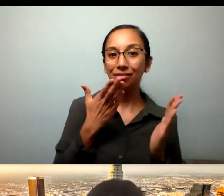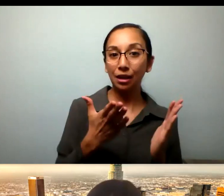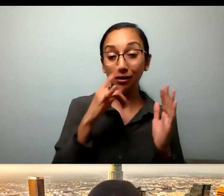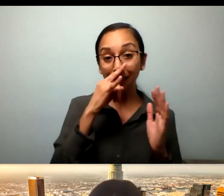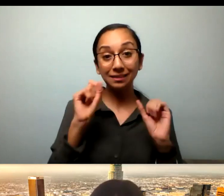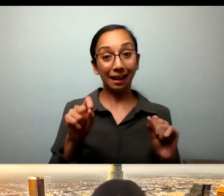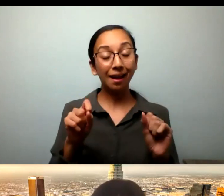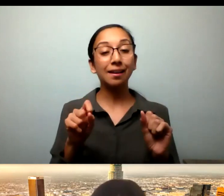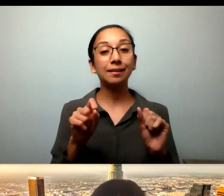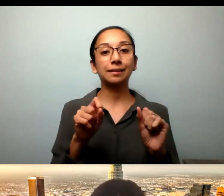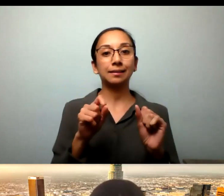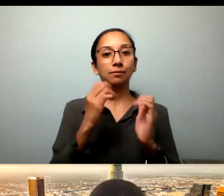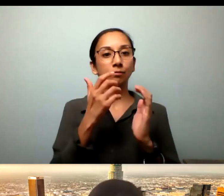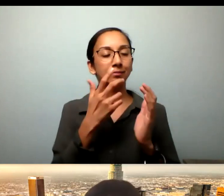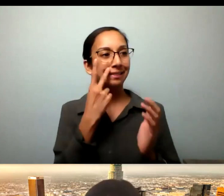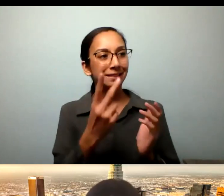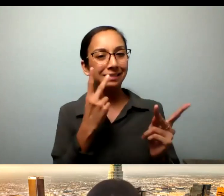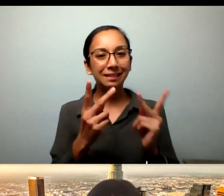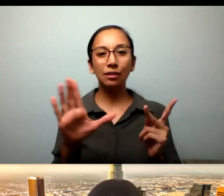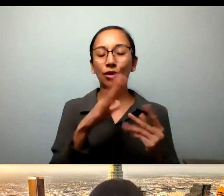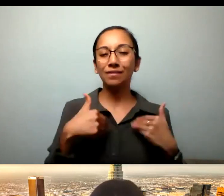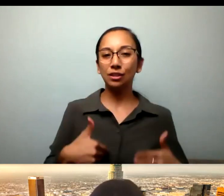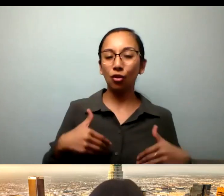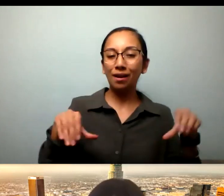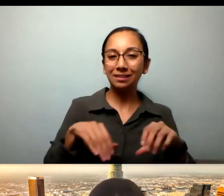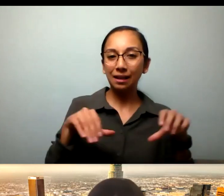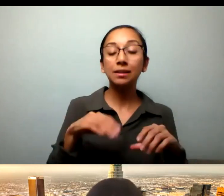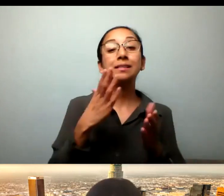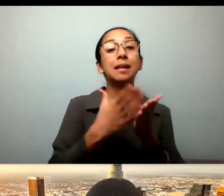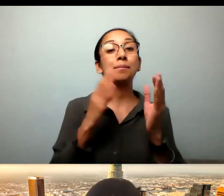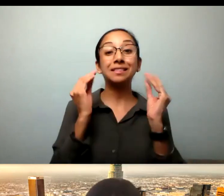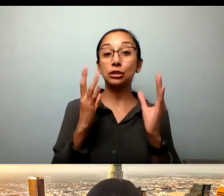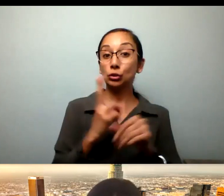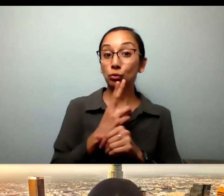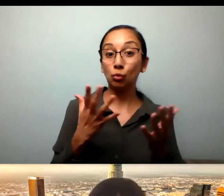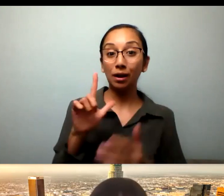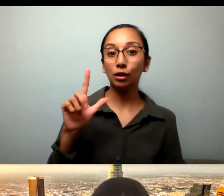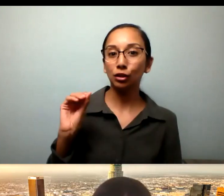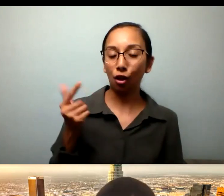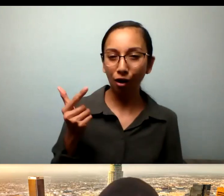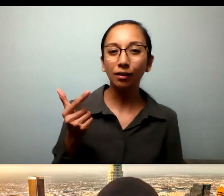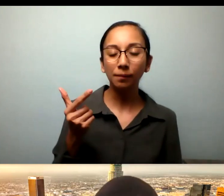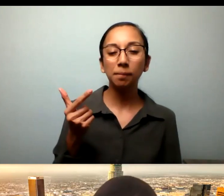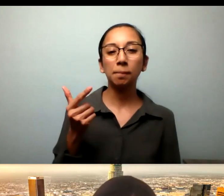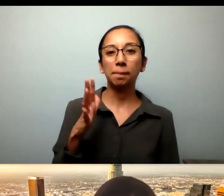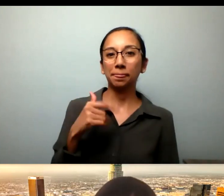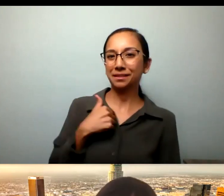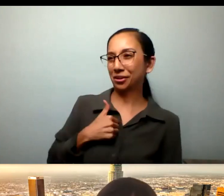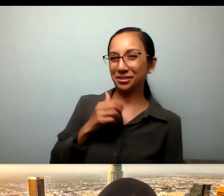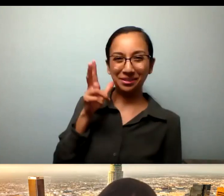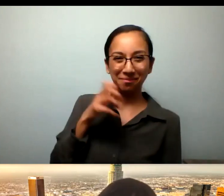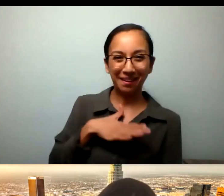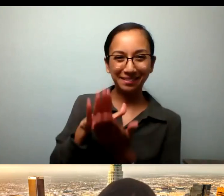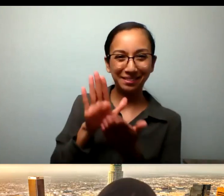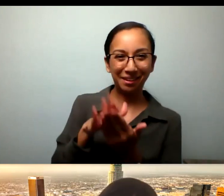track their physical activity. Some teachers just use a log. They have parents, sorry, you can hear my dog. They